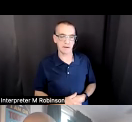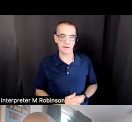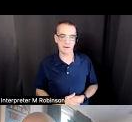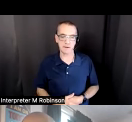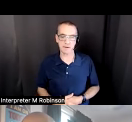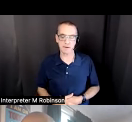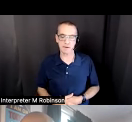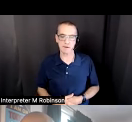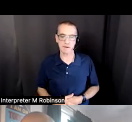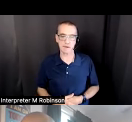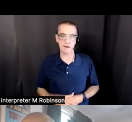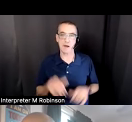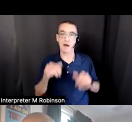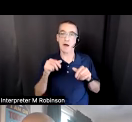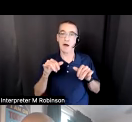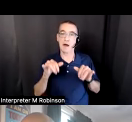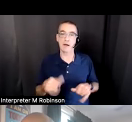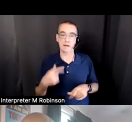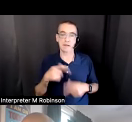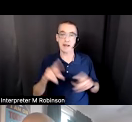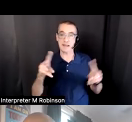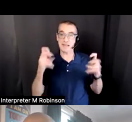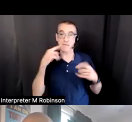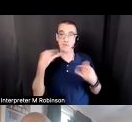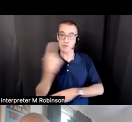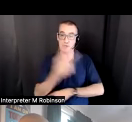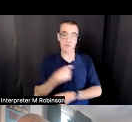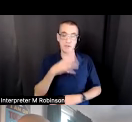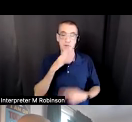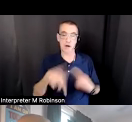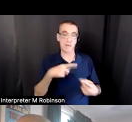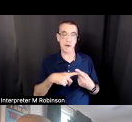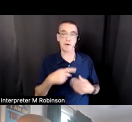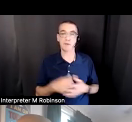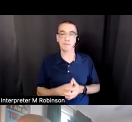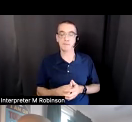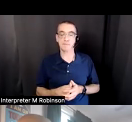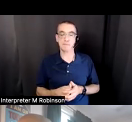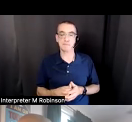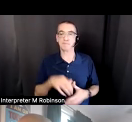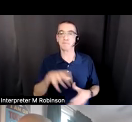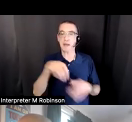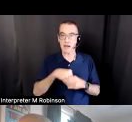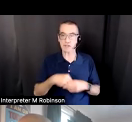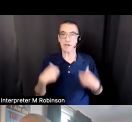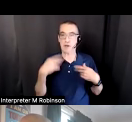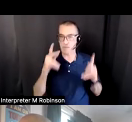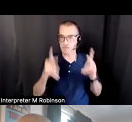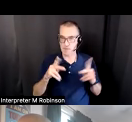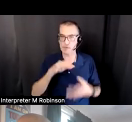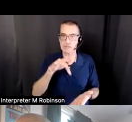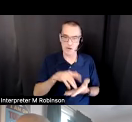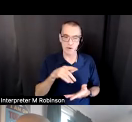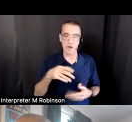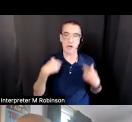And so as the theme for today we've been talking about is, engaging young people and centering young